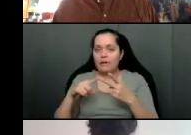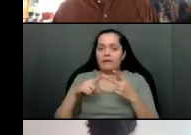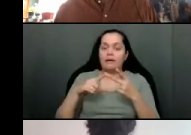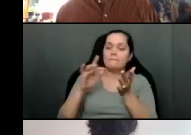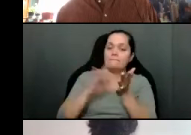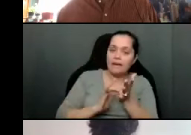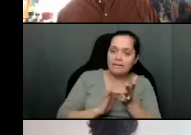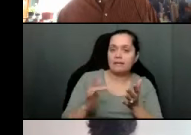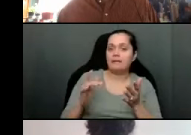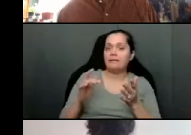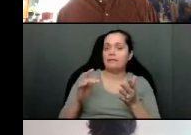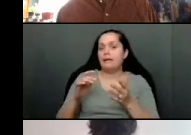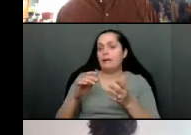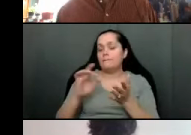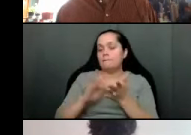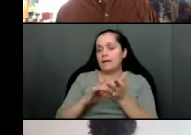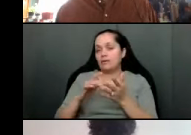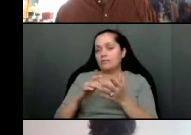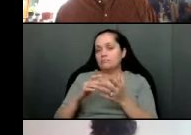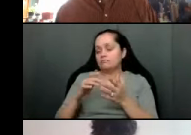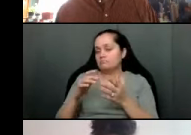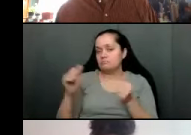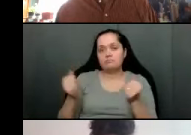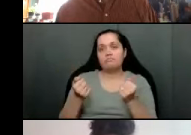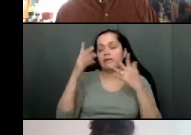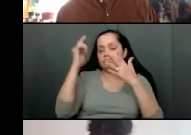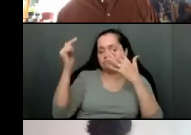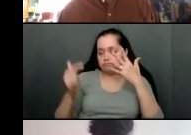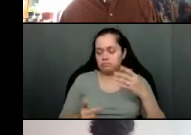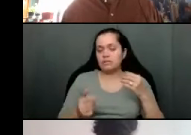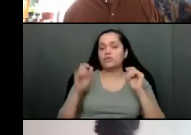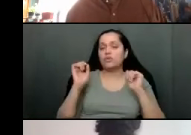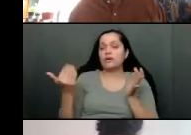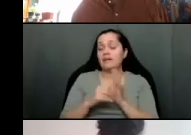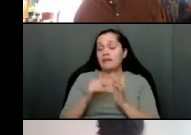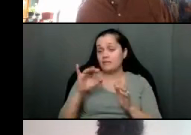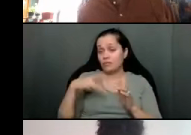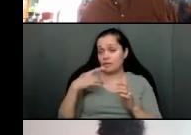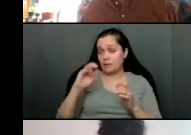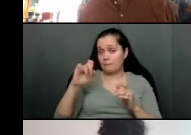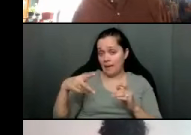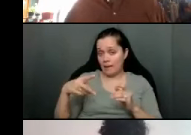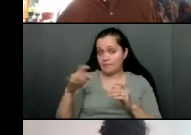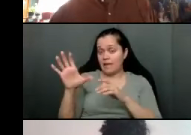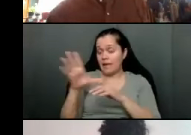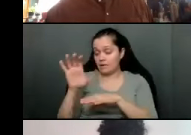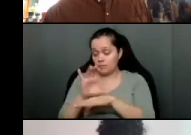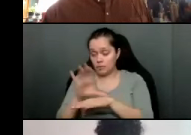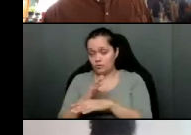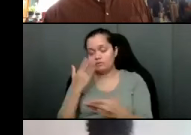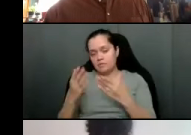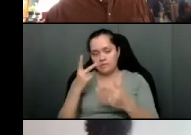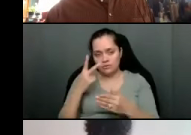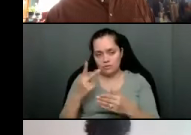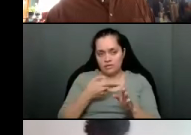medicine, to medical geography, lots of things. So again, if you like maps and you like computers, you might take a look